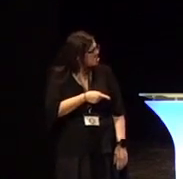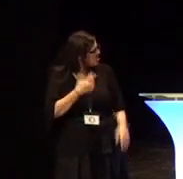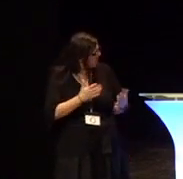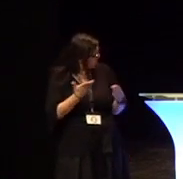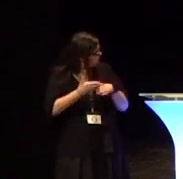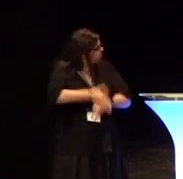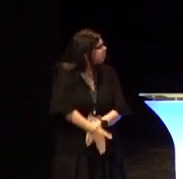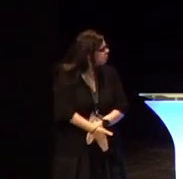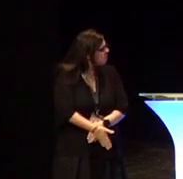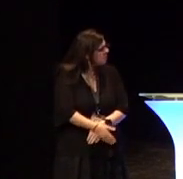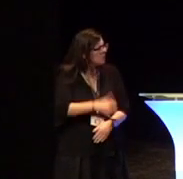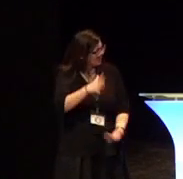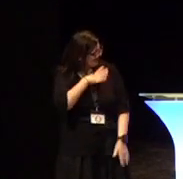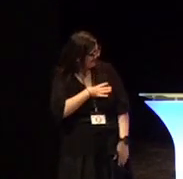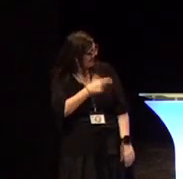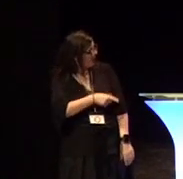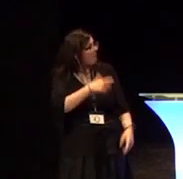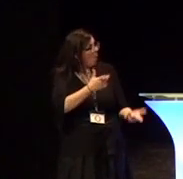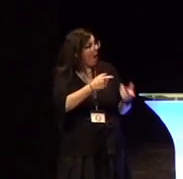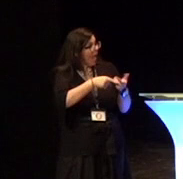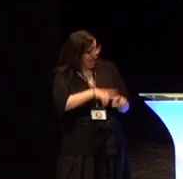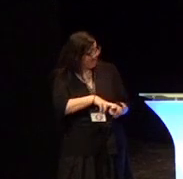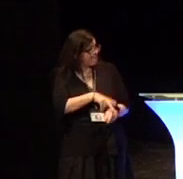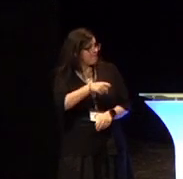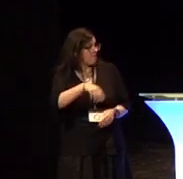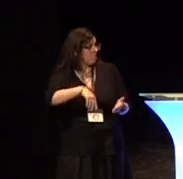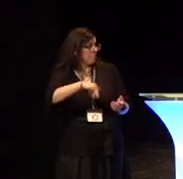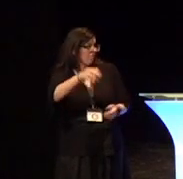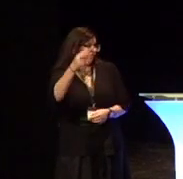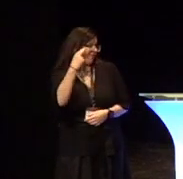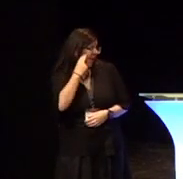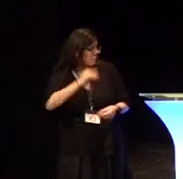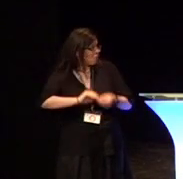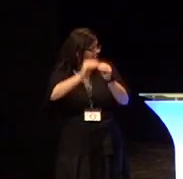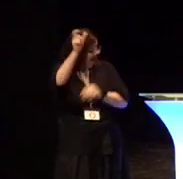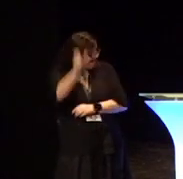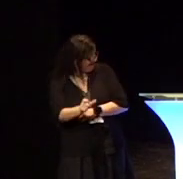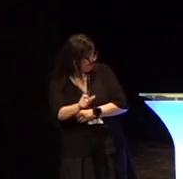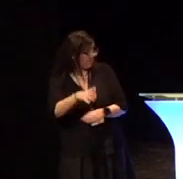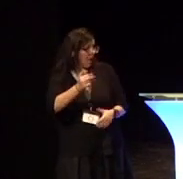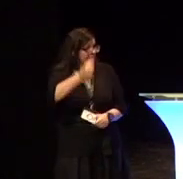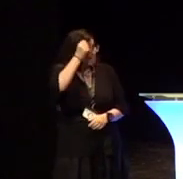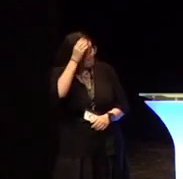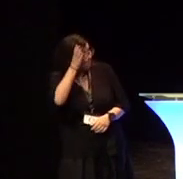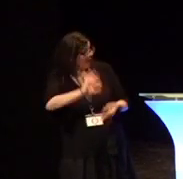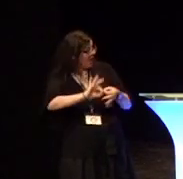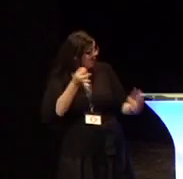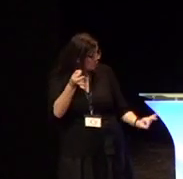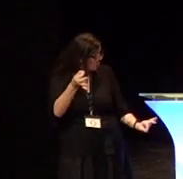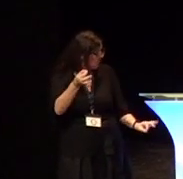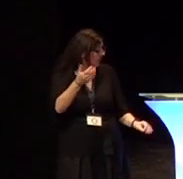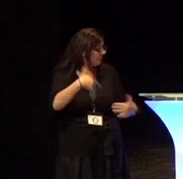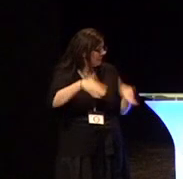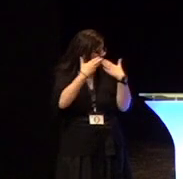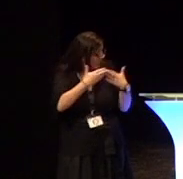and theatres don't pay extra time for preparation, and it is really hard work for interpreters and deaf translators.